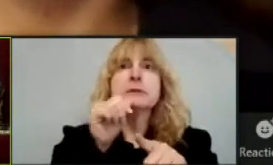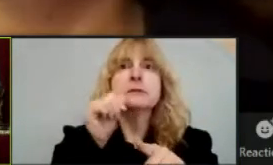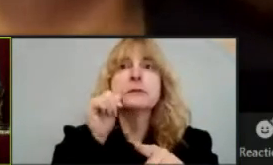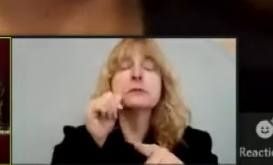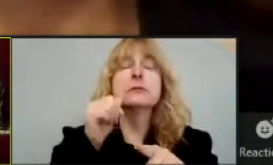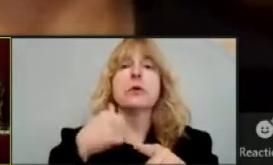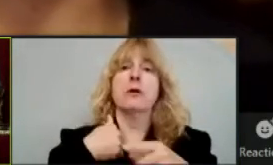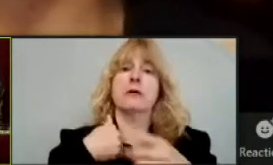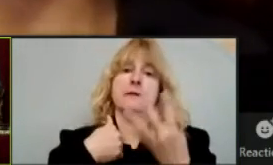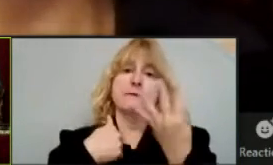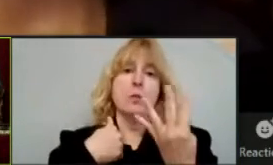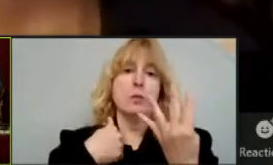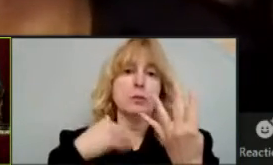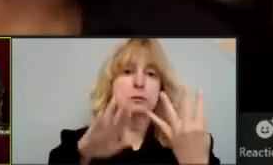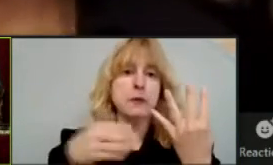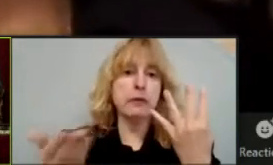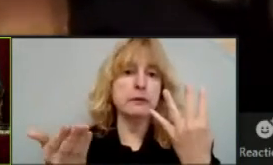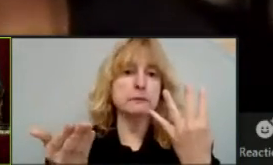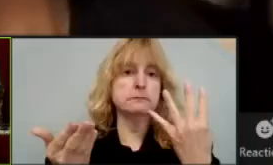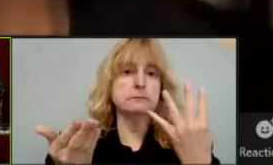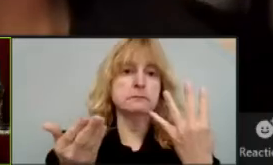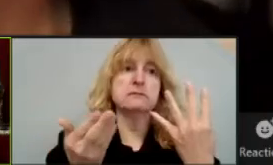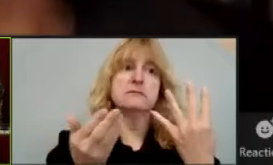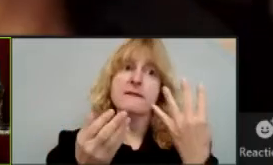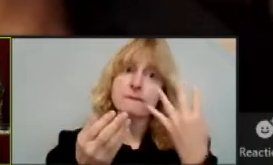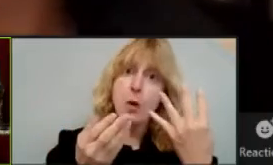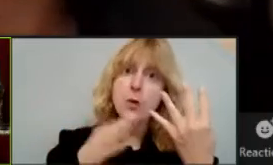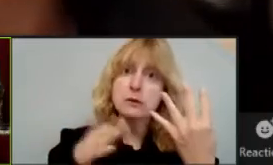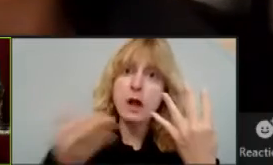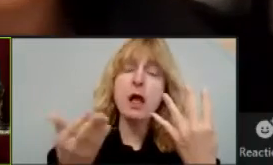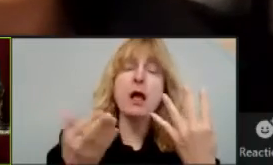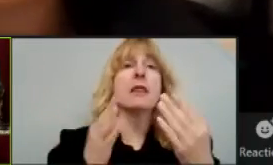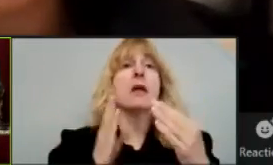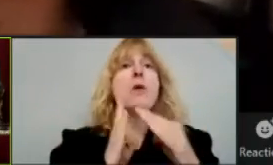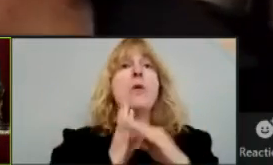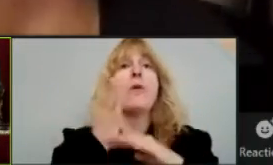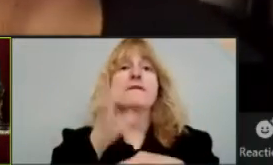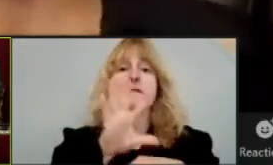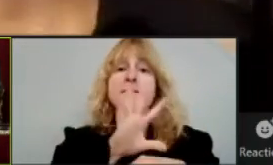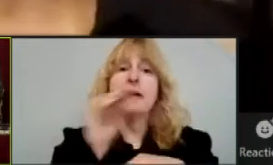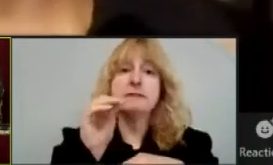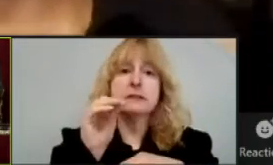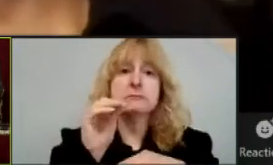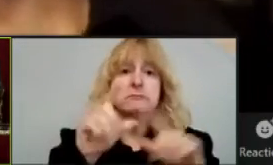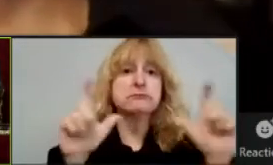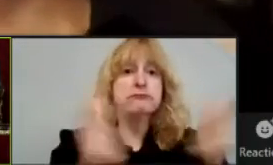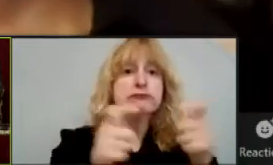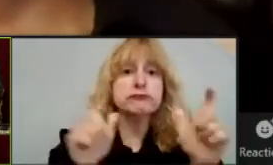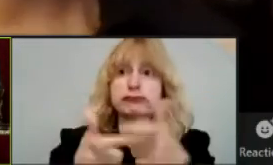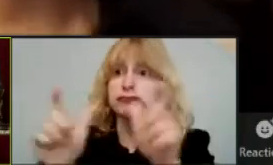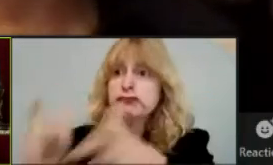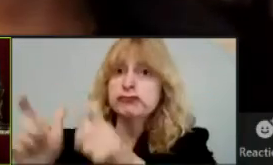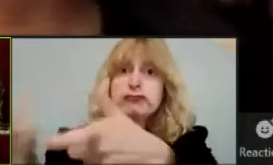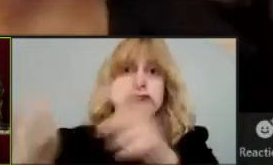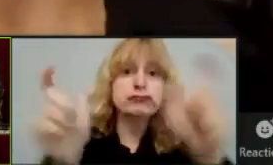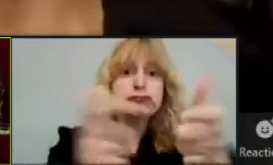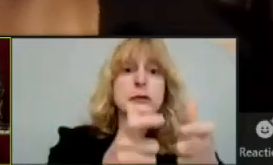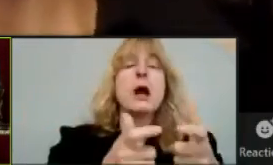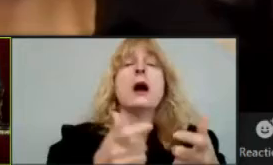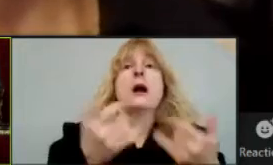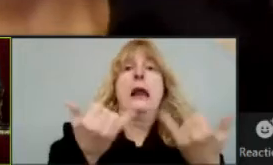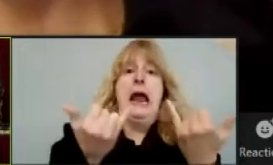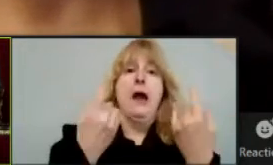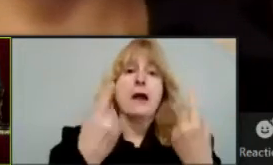deaths. We've had 4 deaths and over 50 arrests. And now finally, the FBI is going to begin to